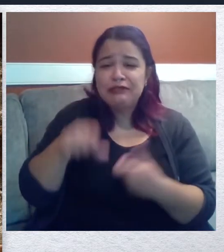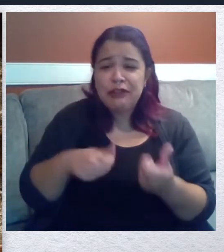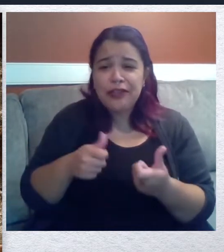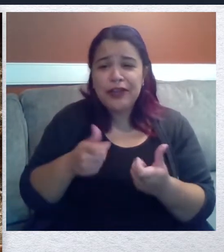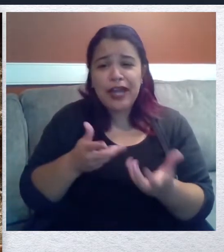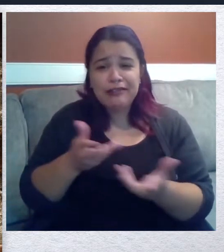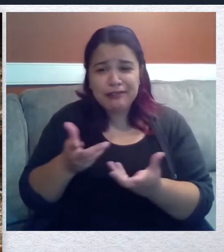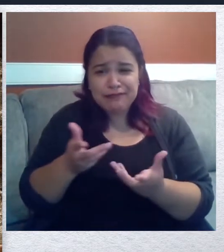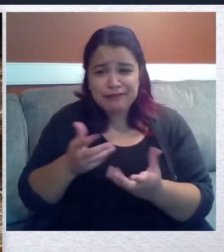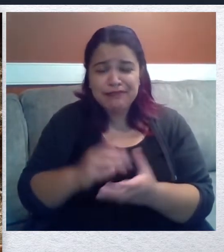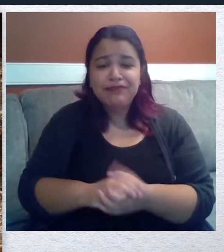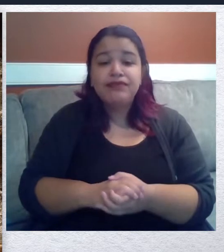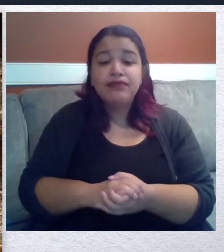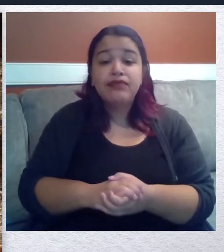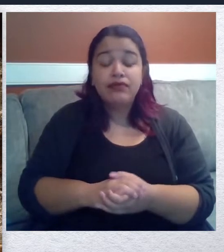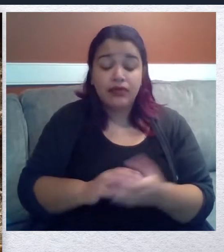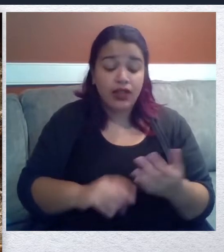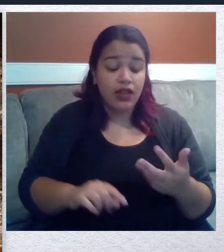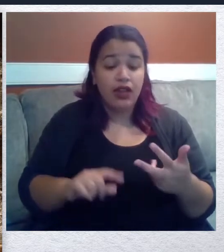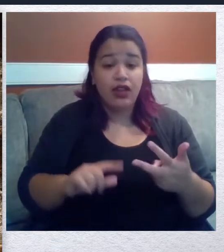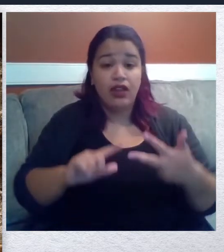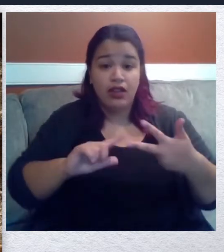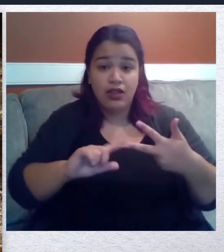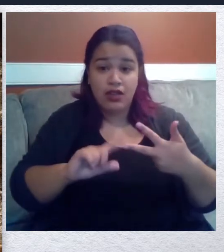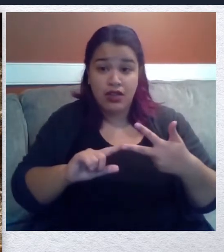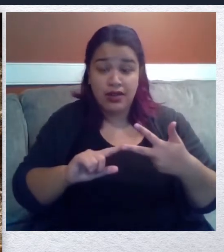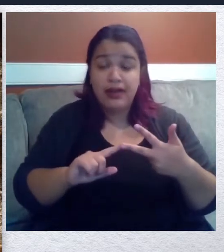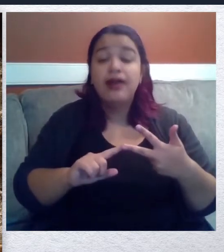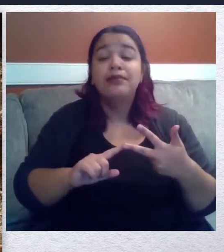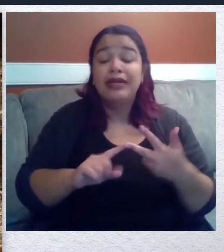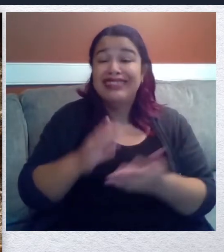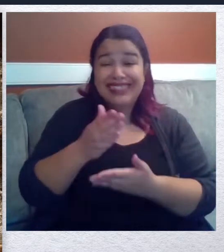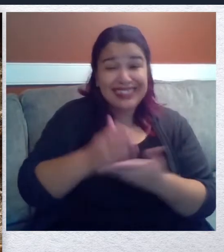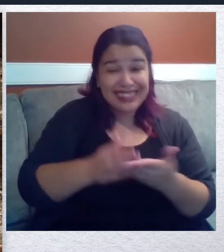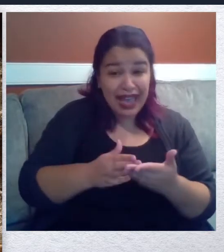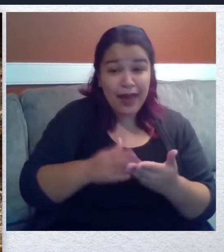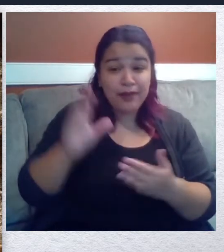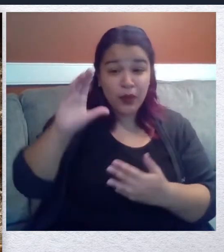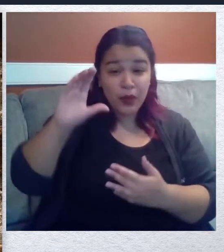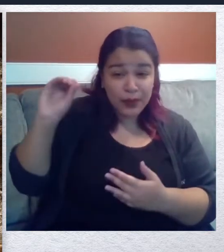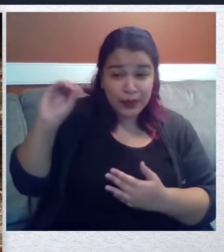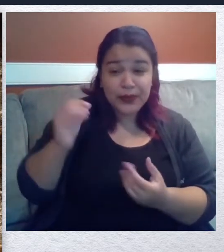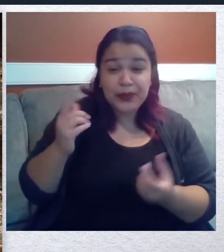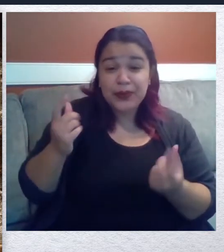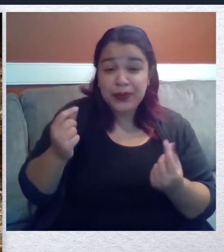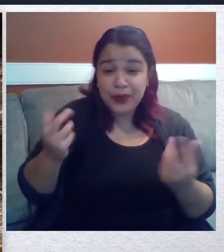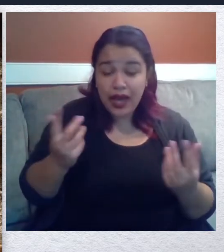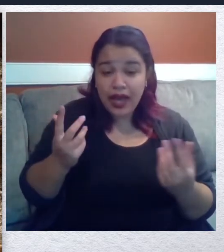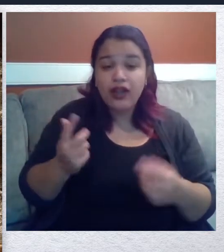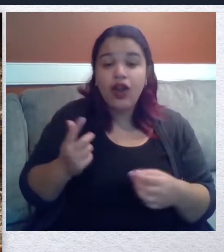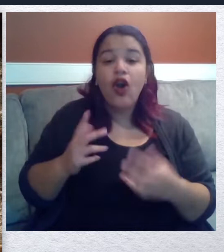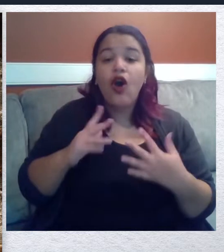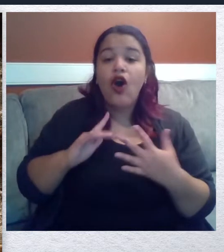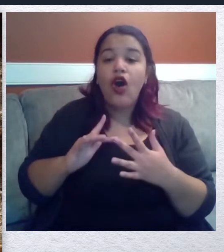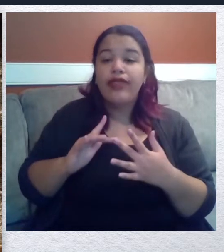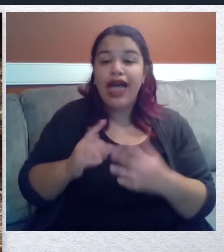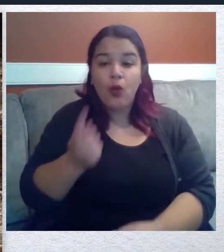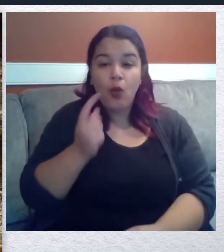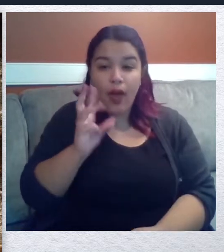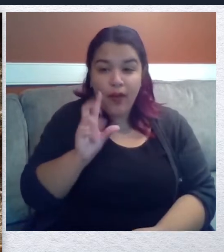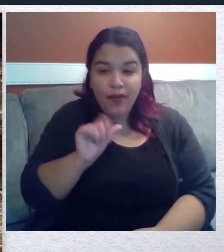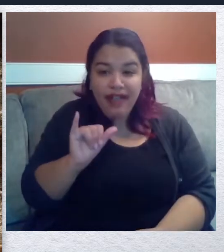Some organizations are using an online one-way interview. In the one-way interview, the candidate will